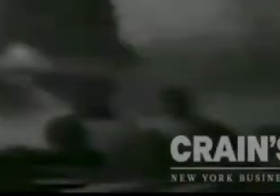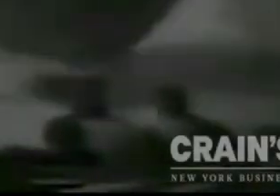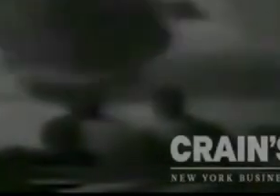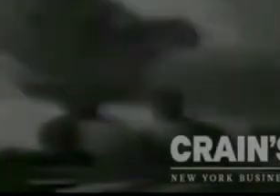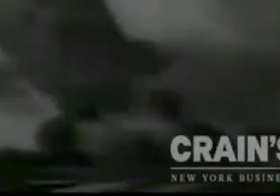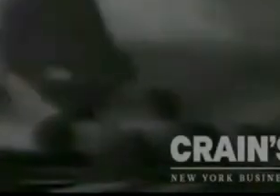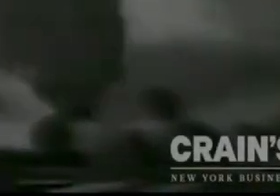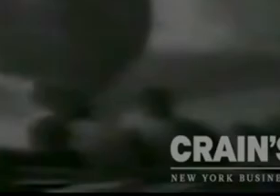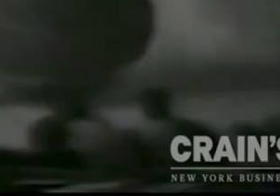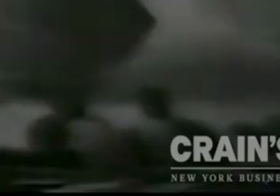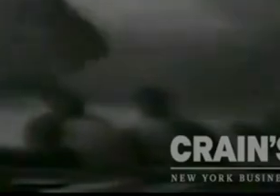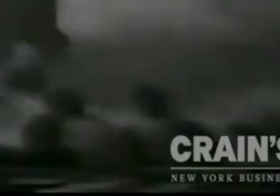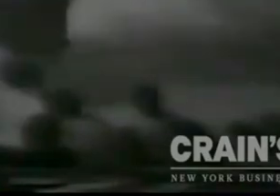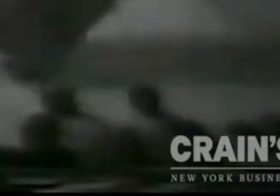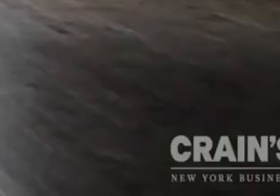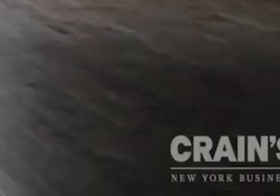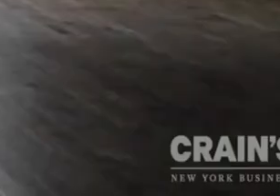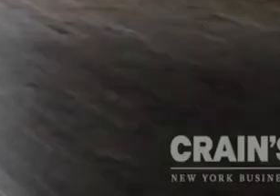dancers.